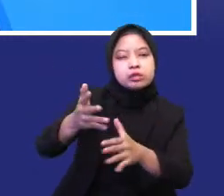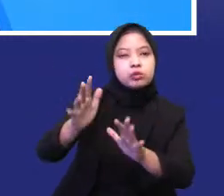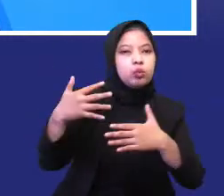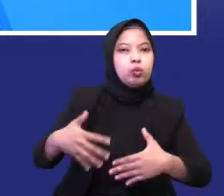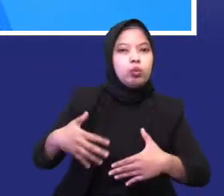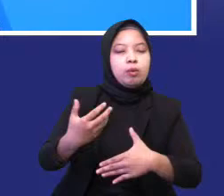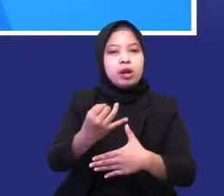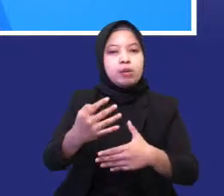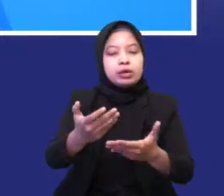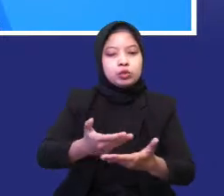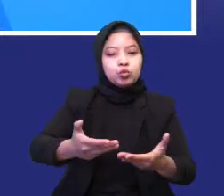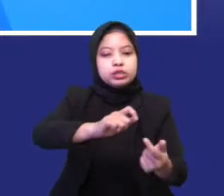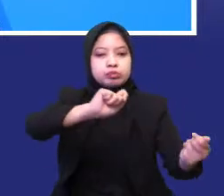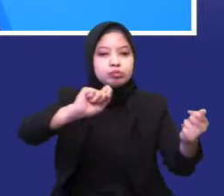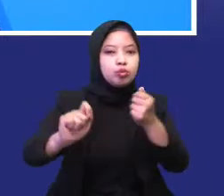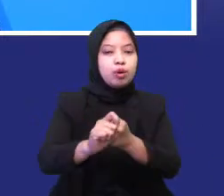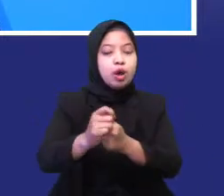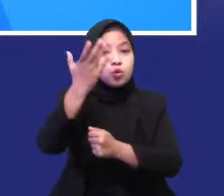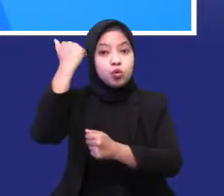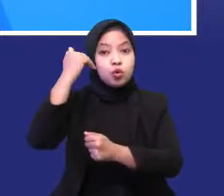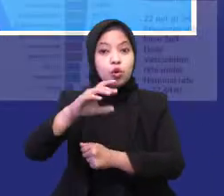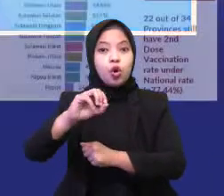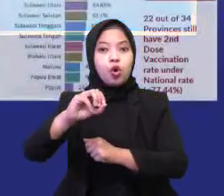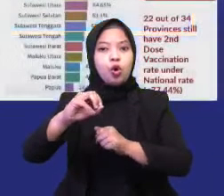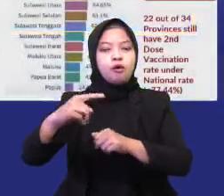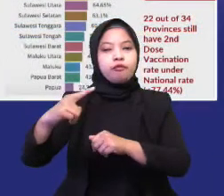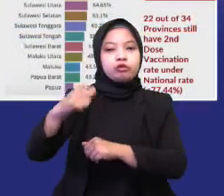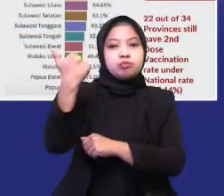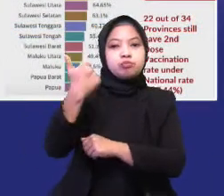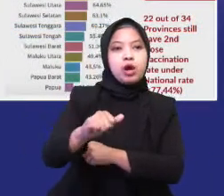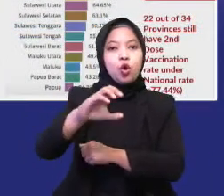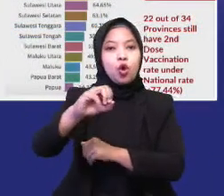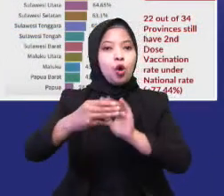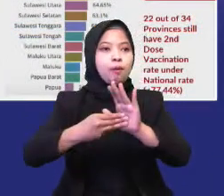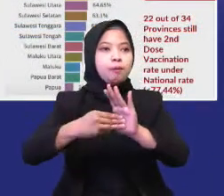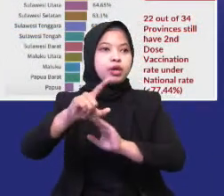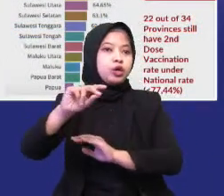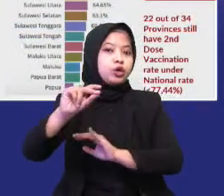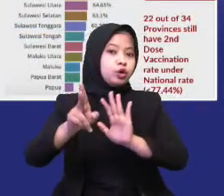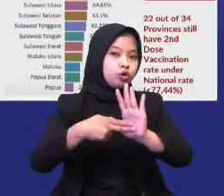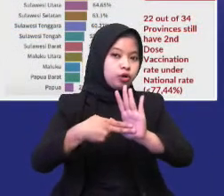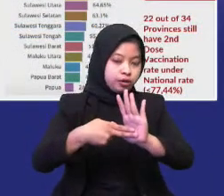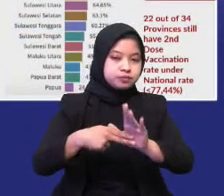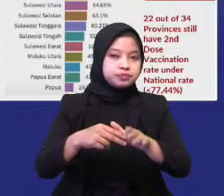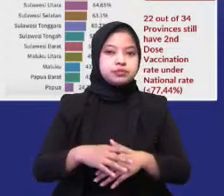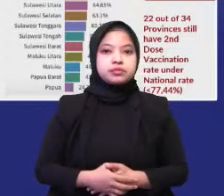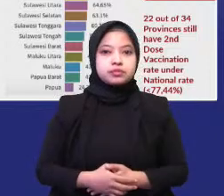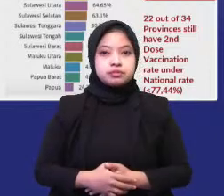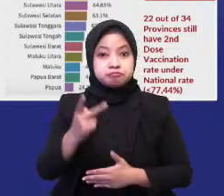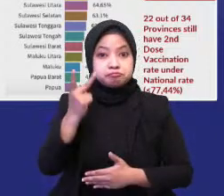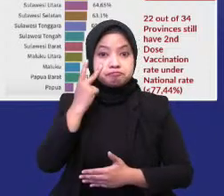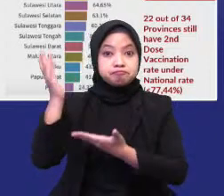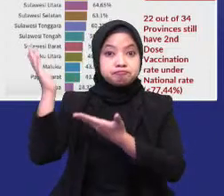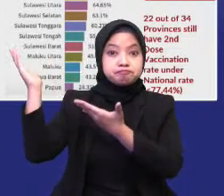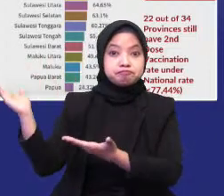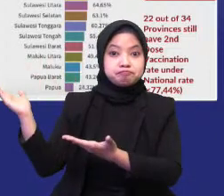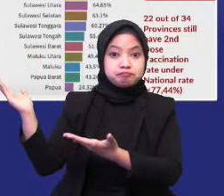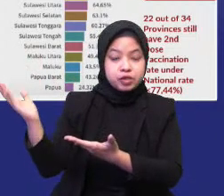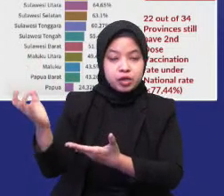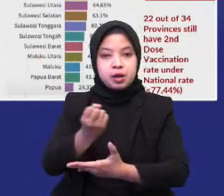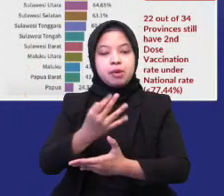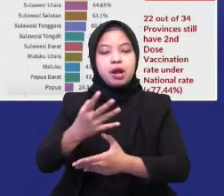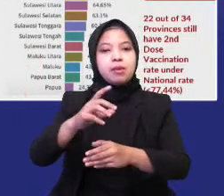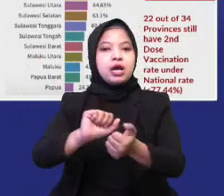the circulations of the Omicron variant. And this improvement occurred comprehensively, both in terms of